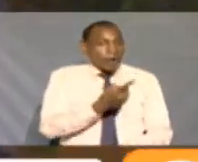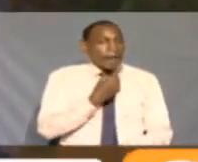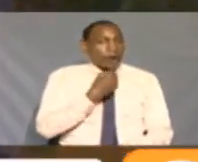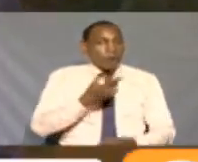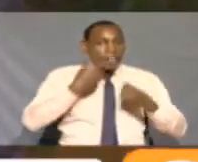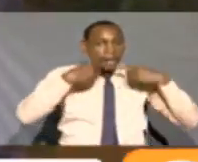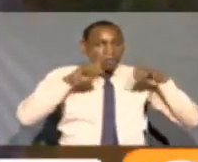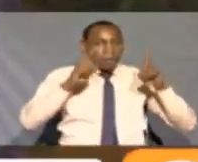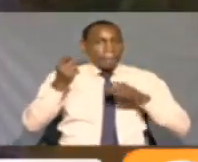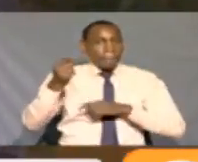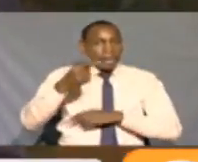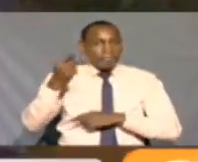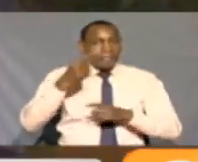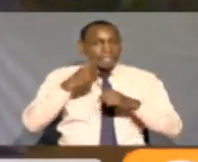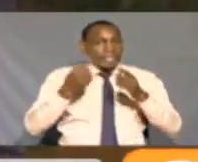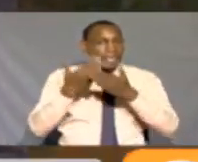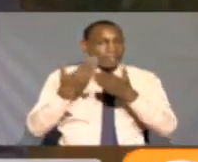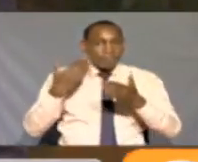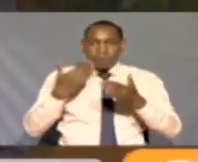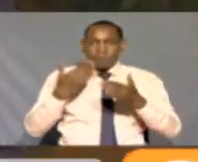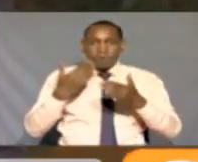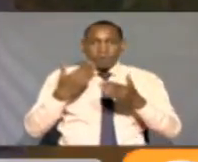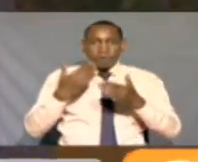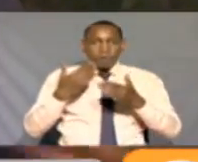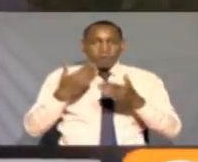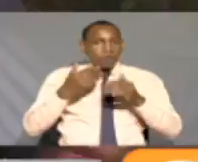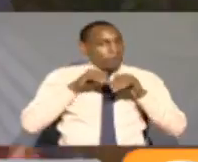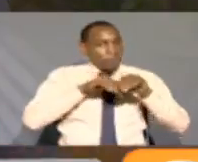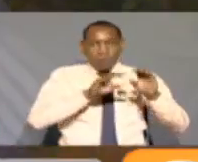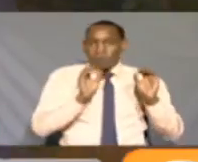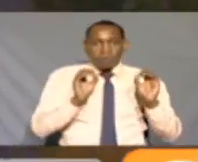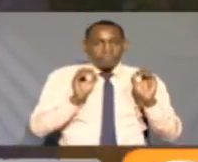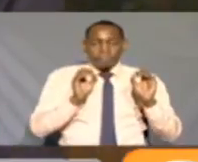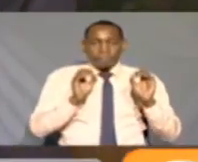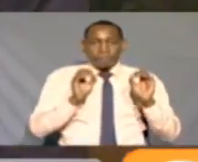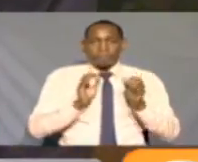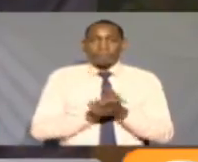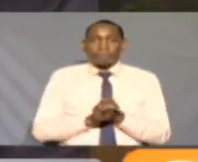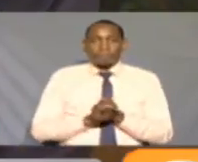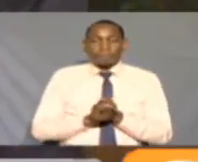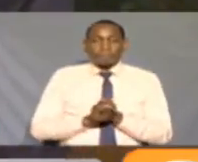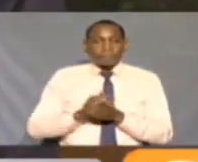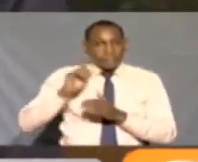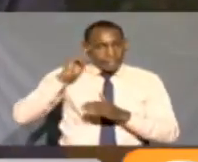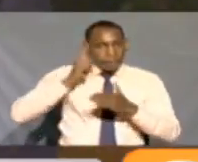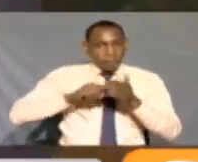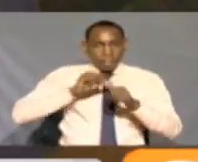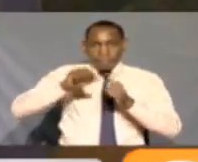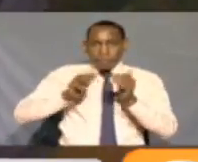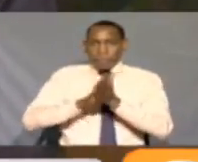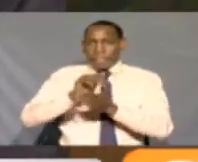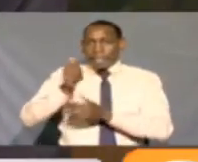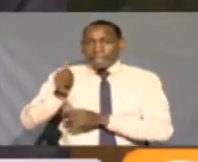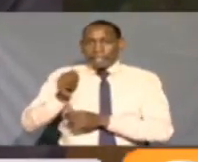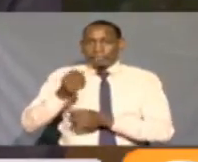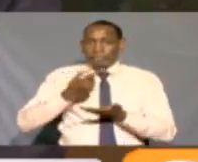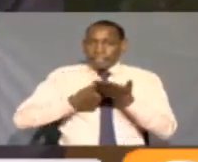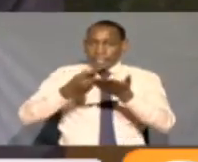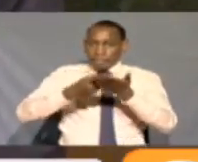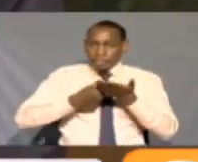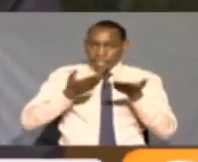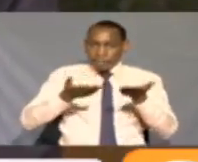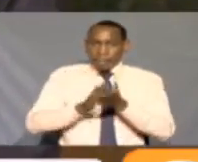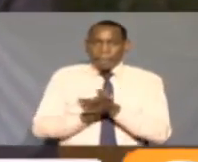made in previous months or years that were never followed up on. Mm-hmm. And so you don't quite know what to believe. What are your thoughts on that and on some of the other things we've talked about